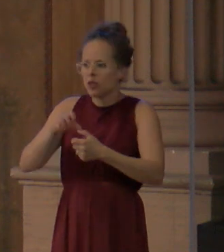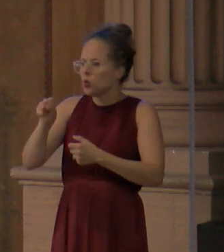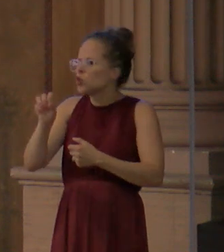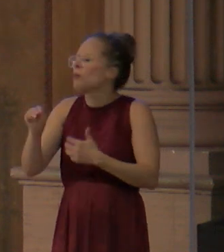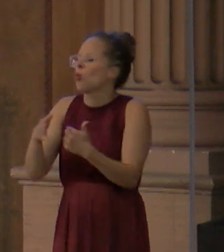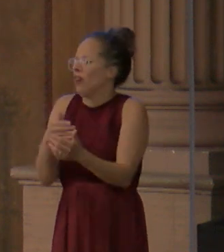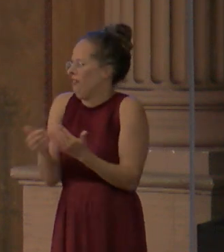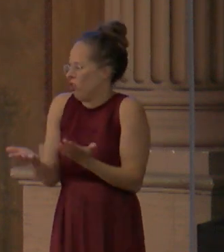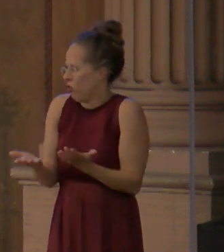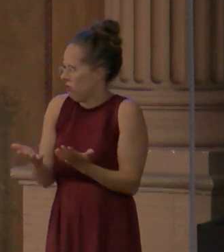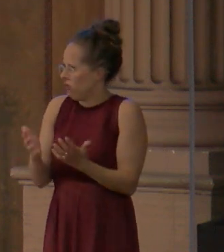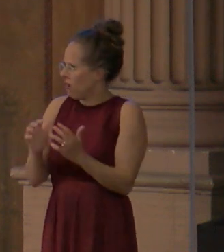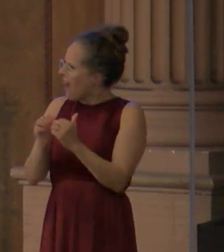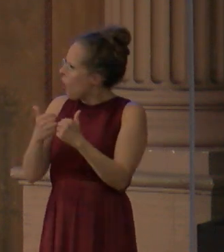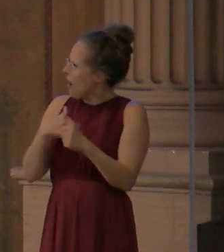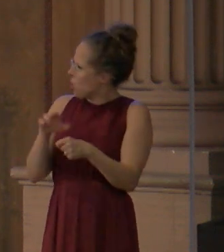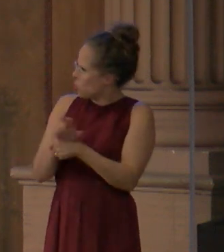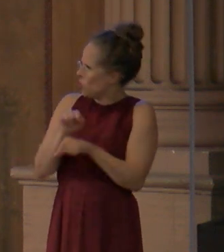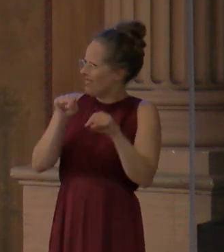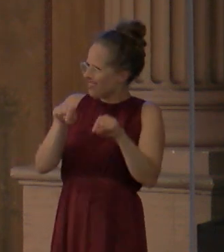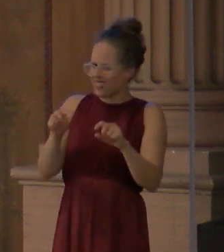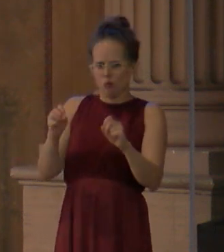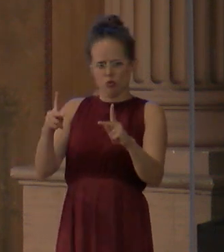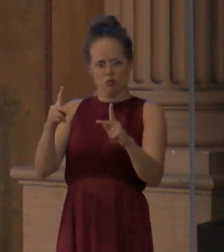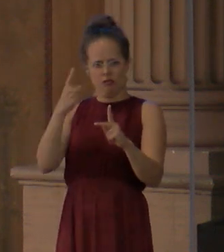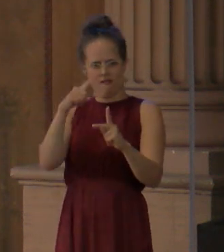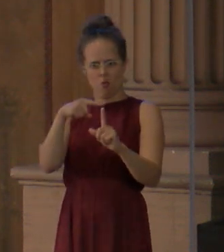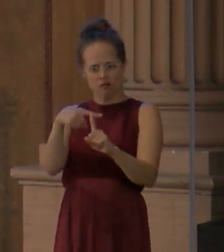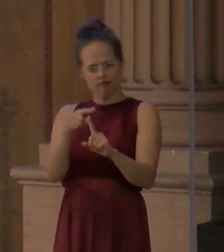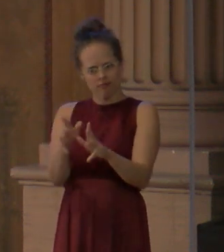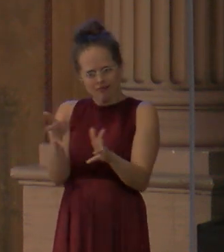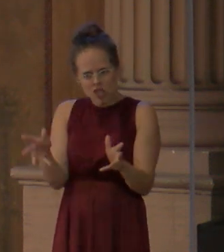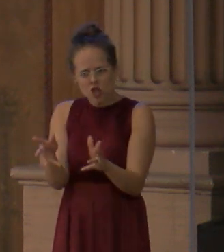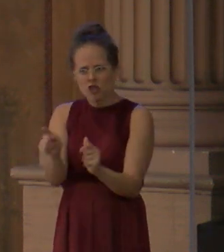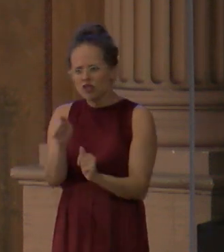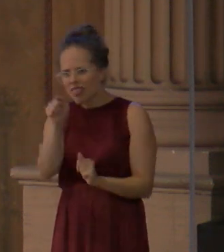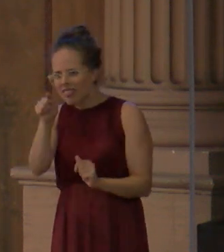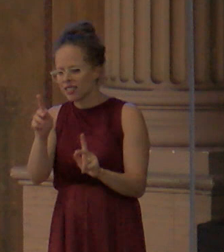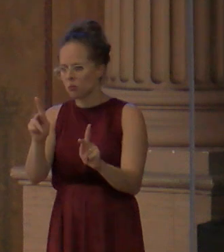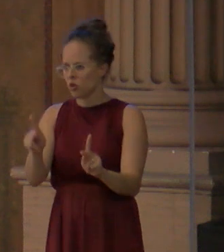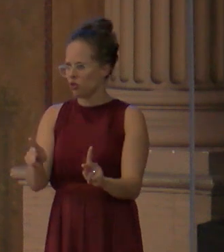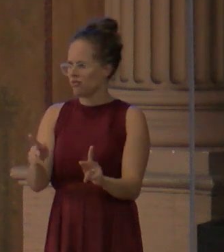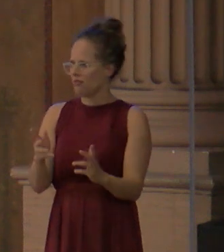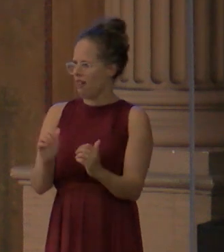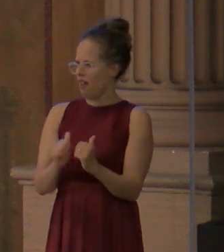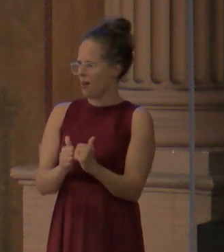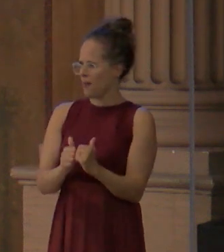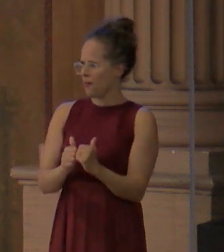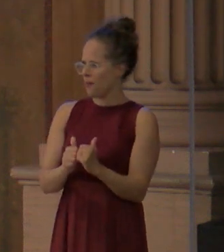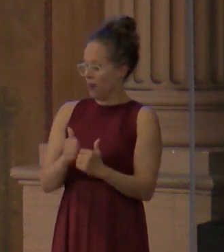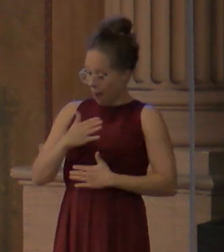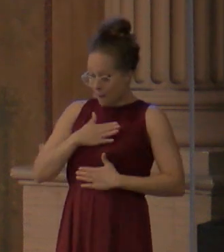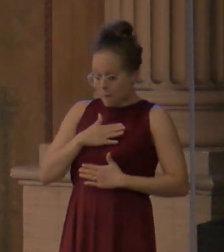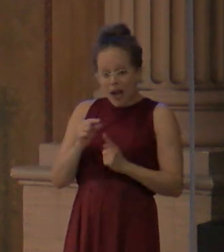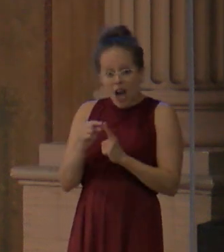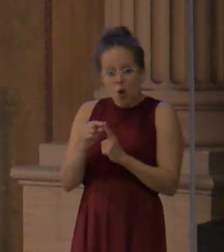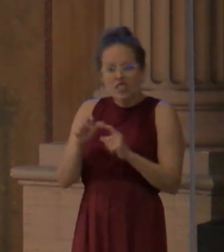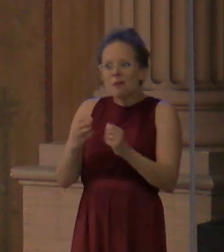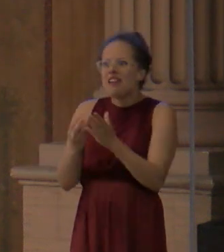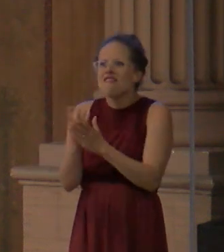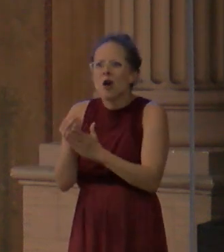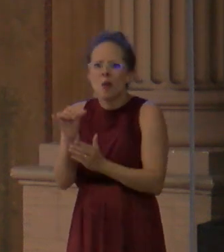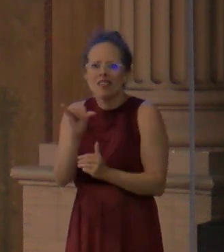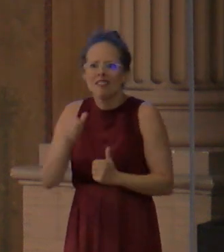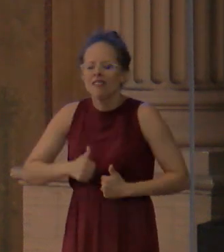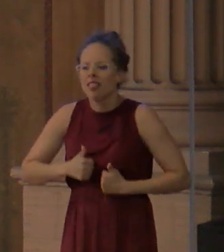How can I use this to build up the other person? How can I encourage them? How can my words be a fountain of life in this